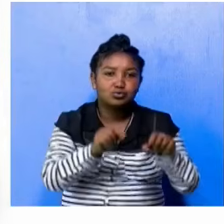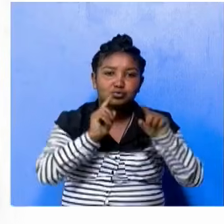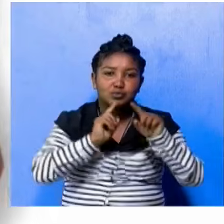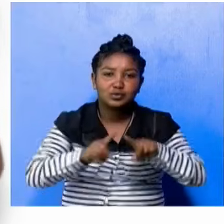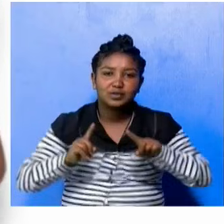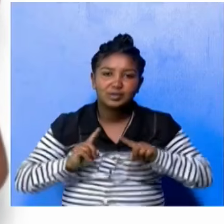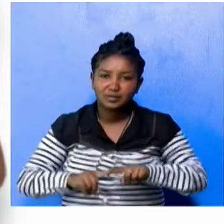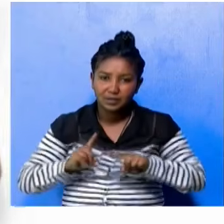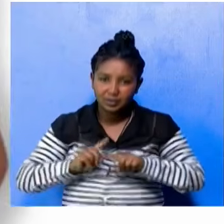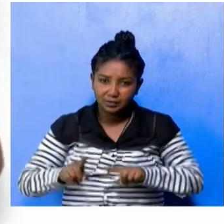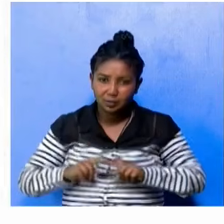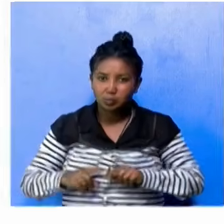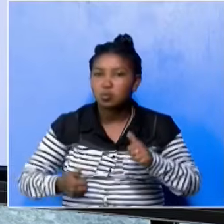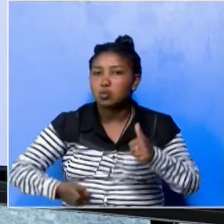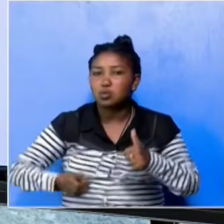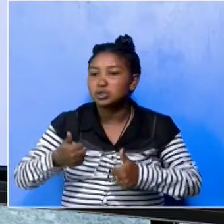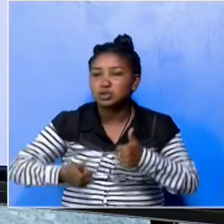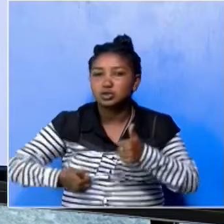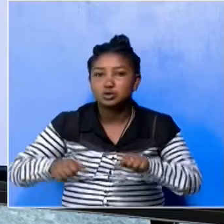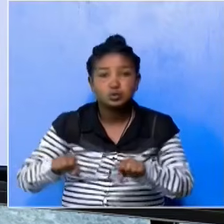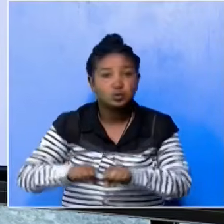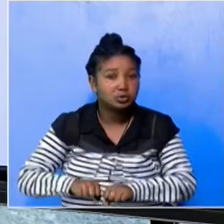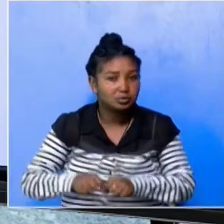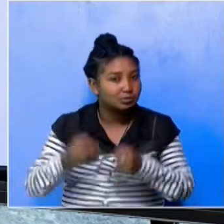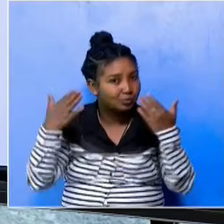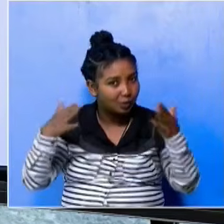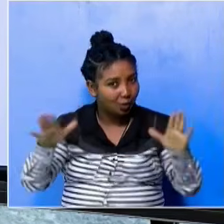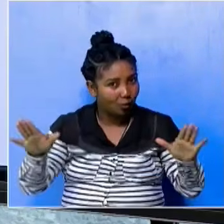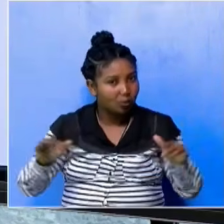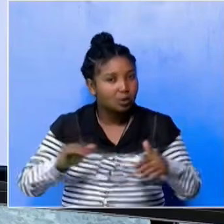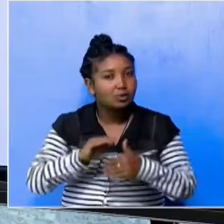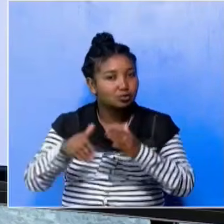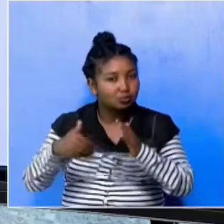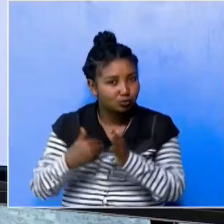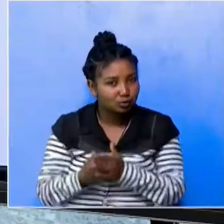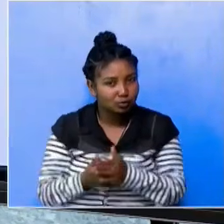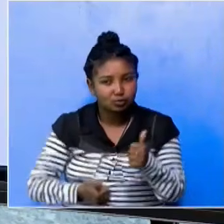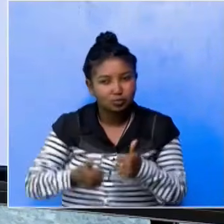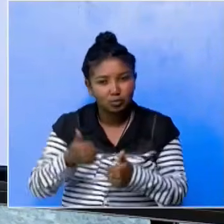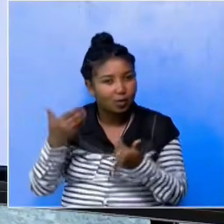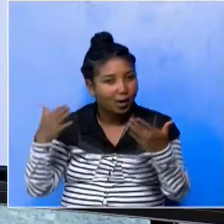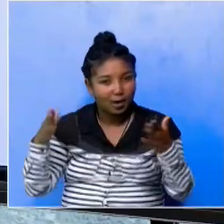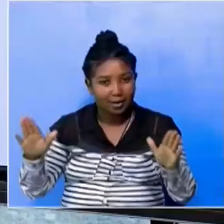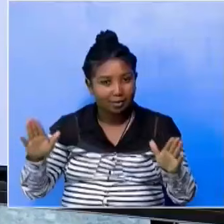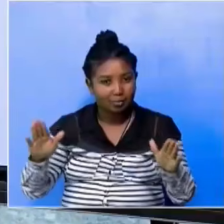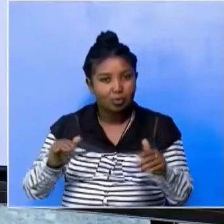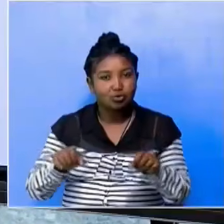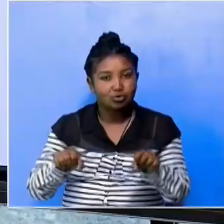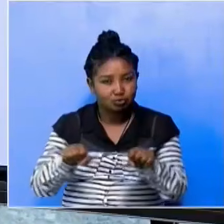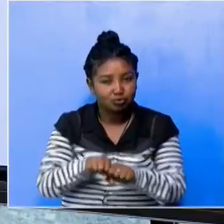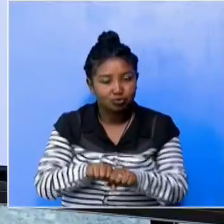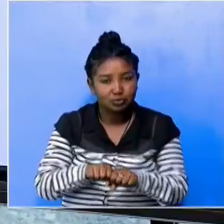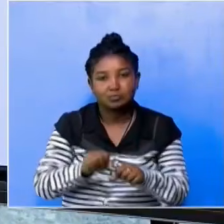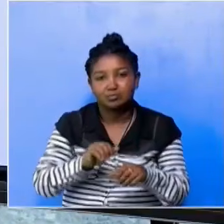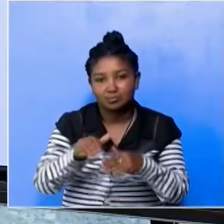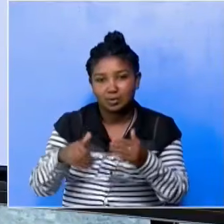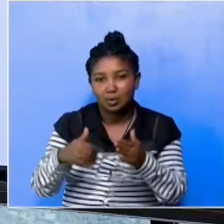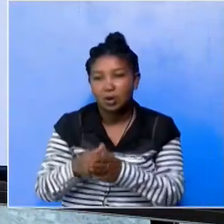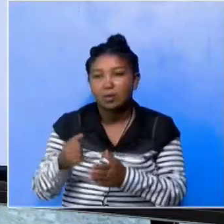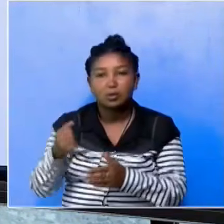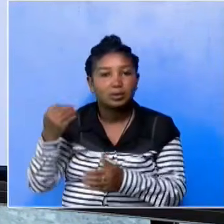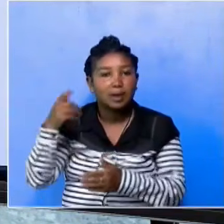because we didn't mention. We simply say shoes. Which shoes we don't know. So what about